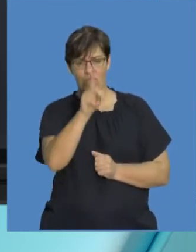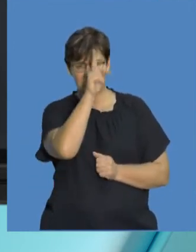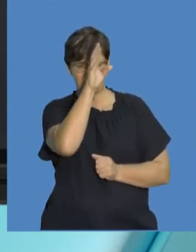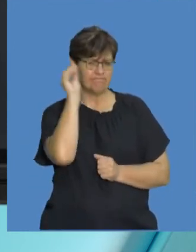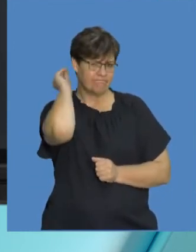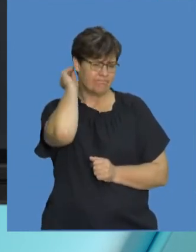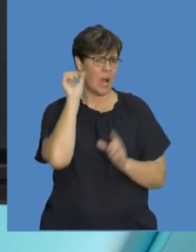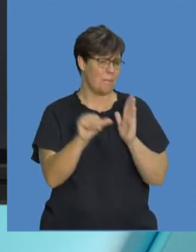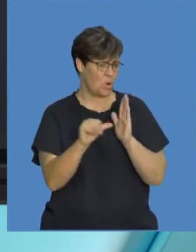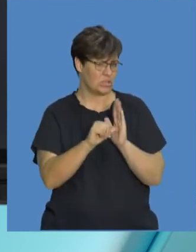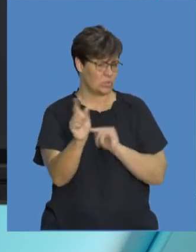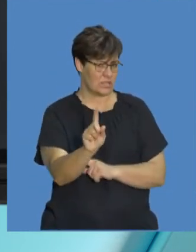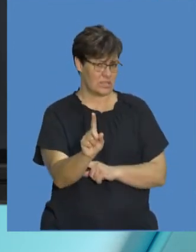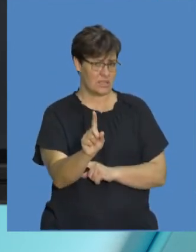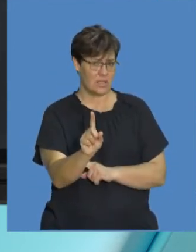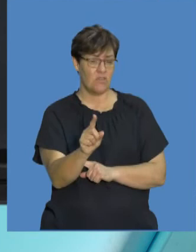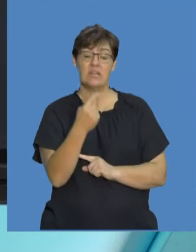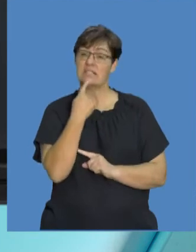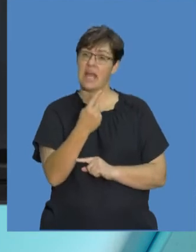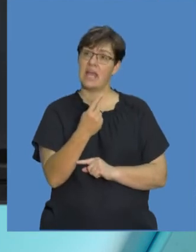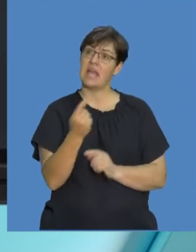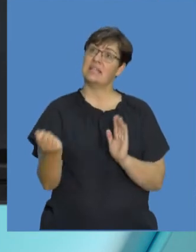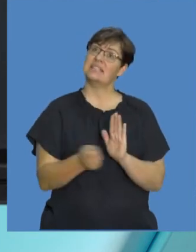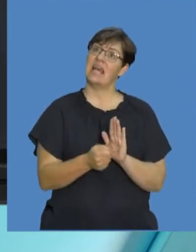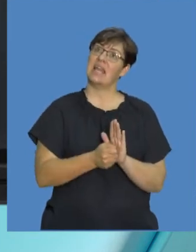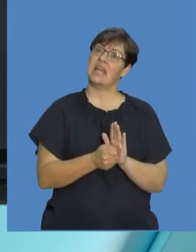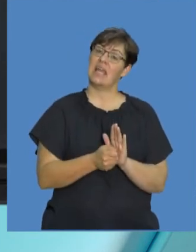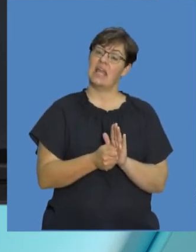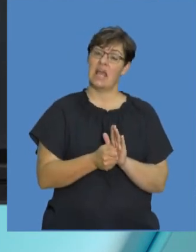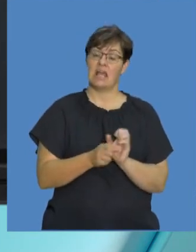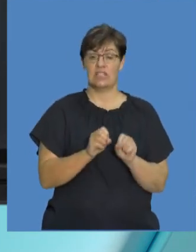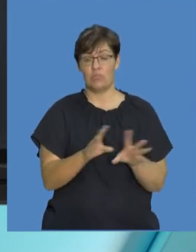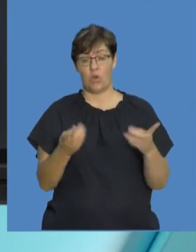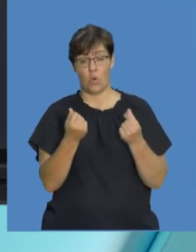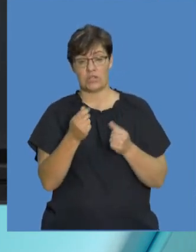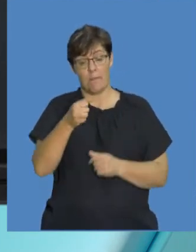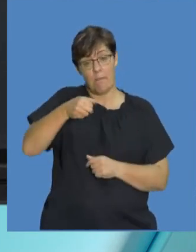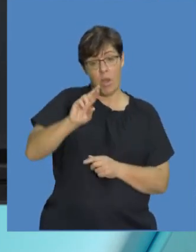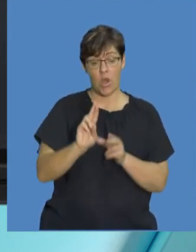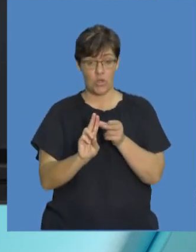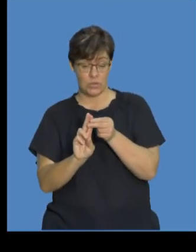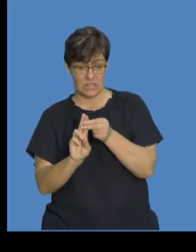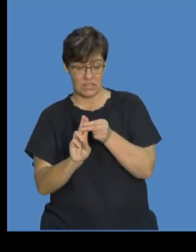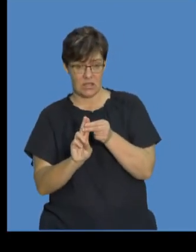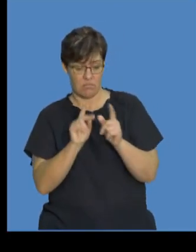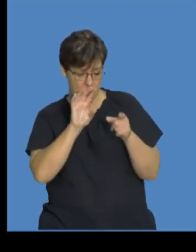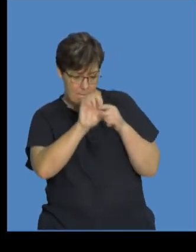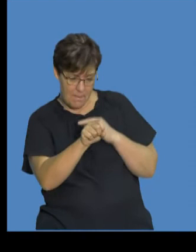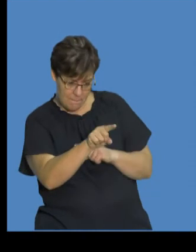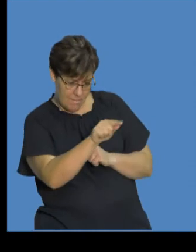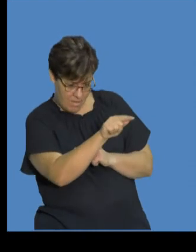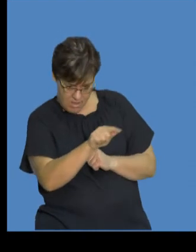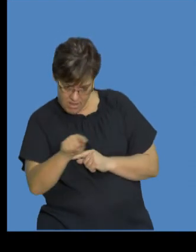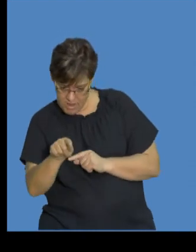important for you to note is that if they're asking for selling and distribution cost per unit, you immediately find your selling